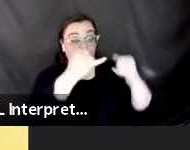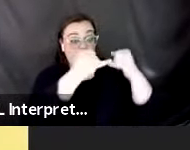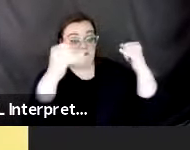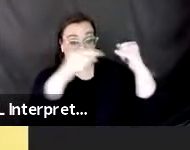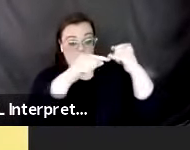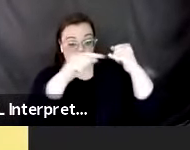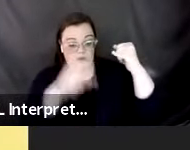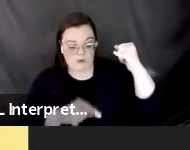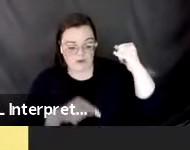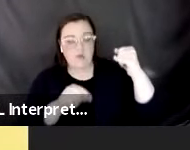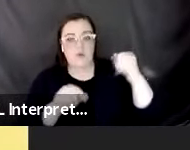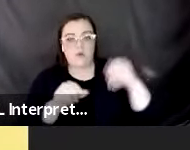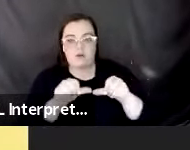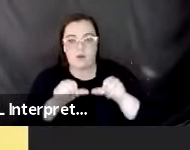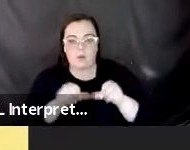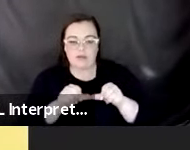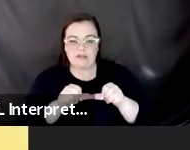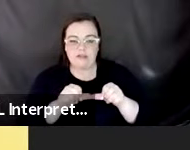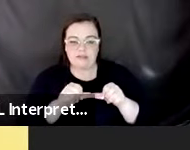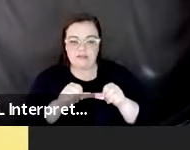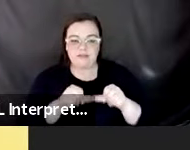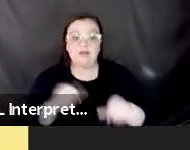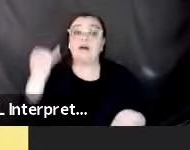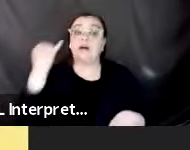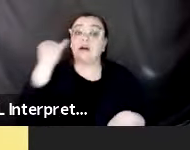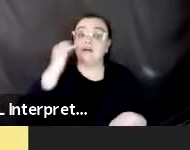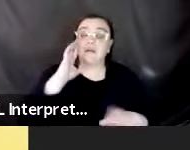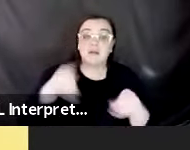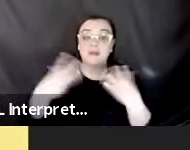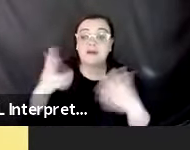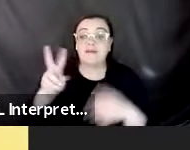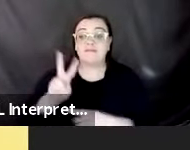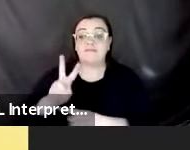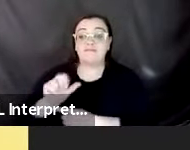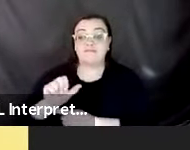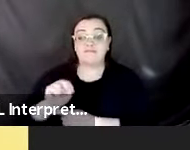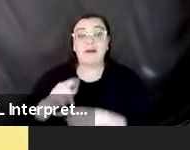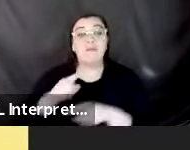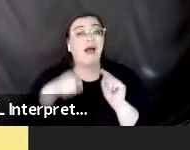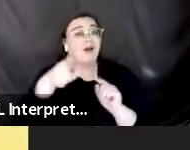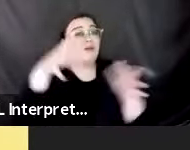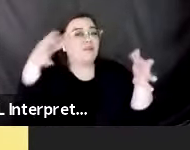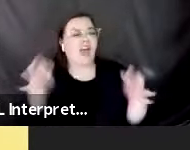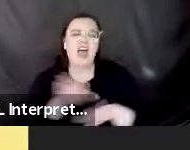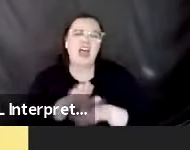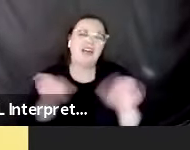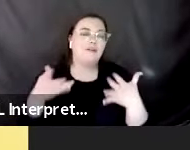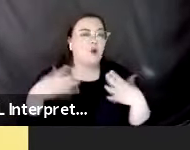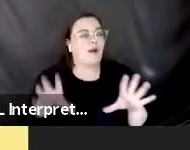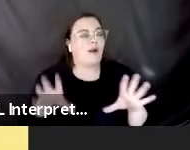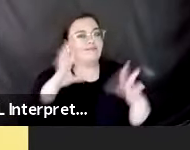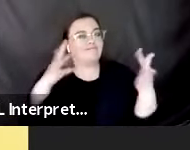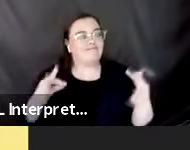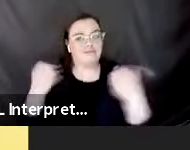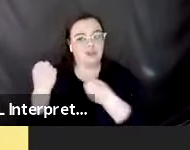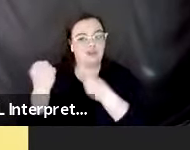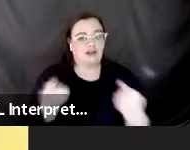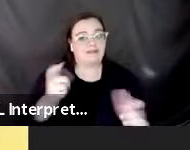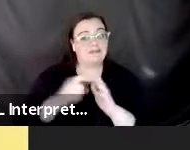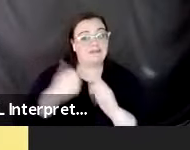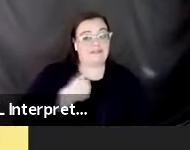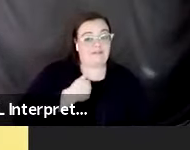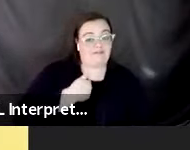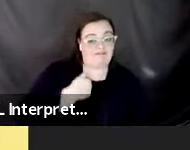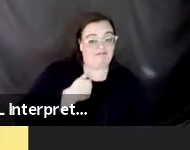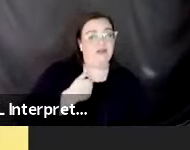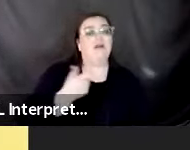If there is a courtesy van, but you choose to drive yourself, your start time will be the start time that there's